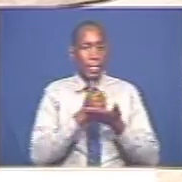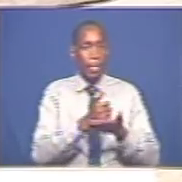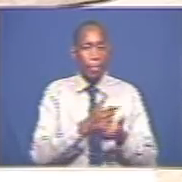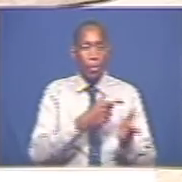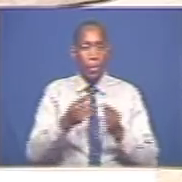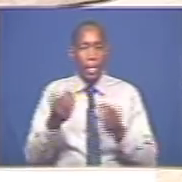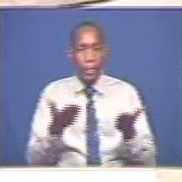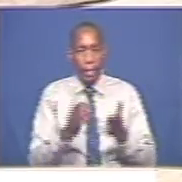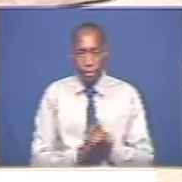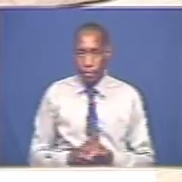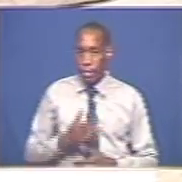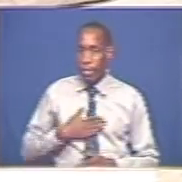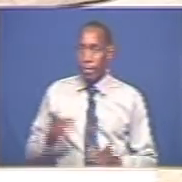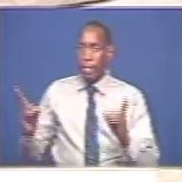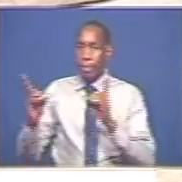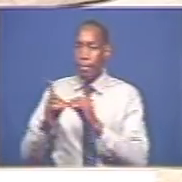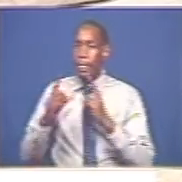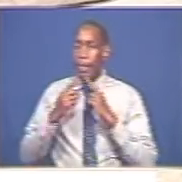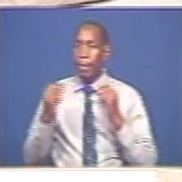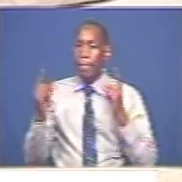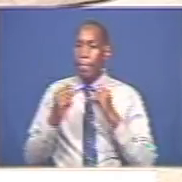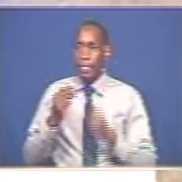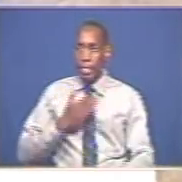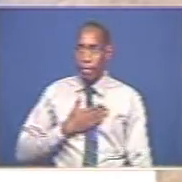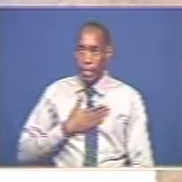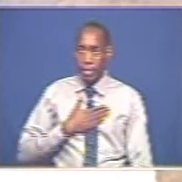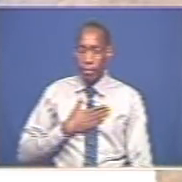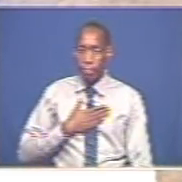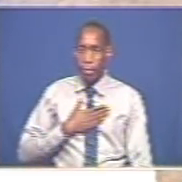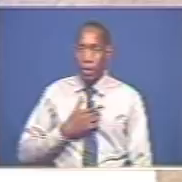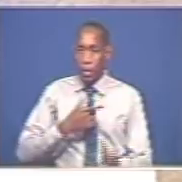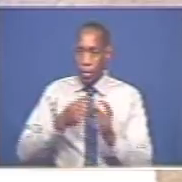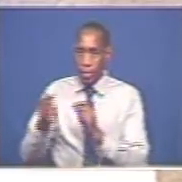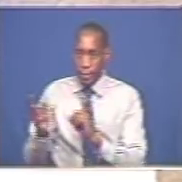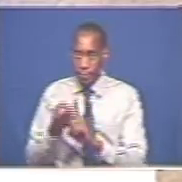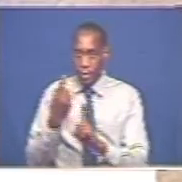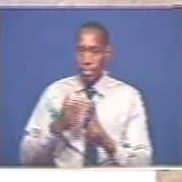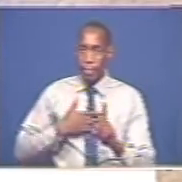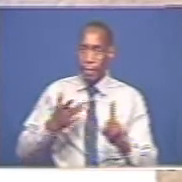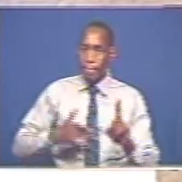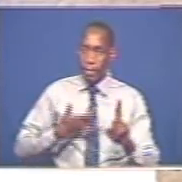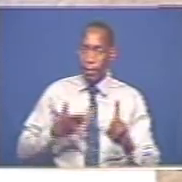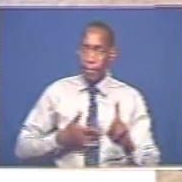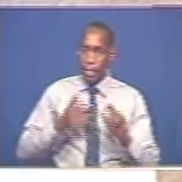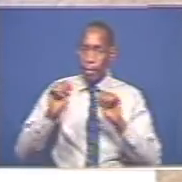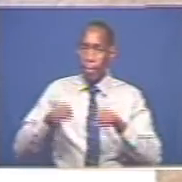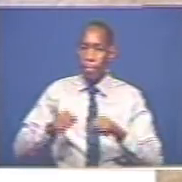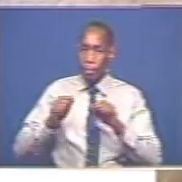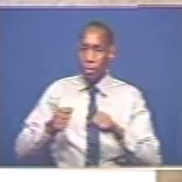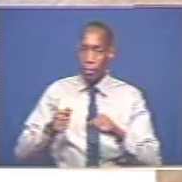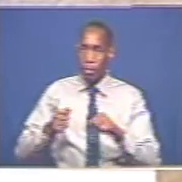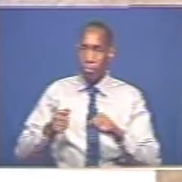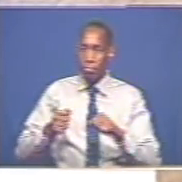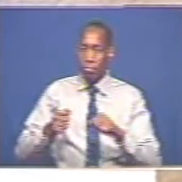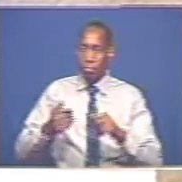my pastor. Okay. Mm-hmm. That's where I went to fast, because I felt I could confide in him.